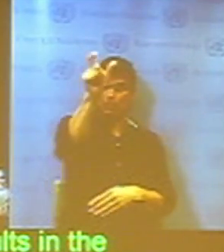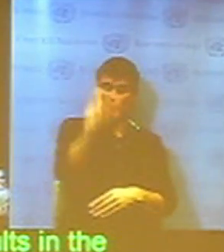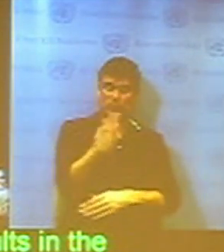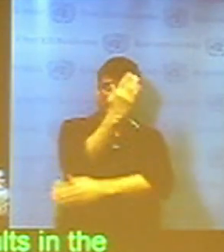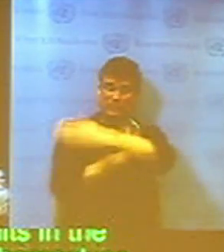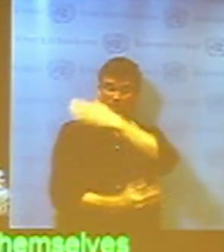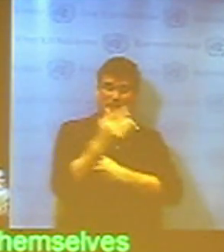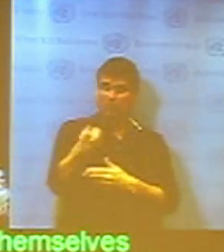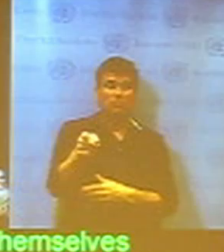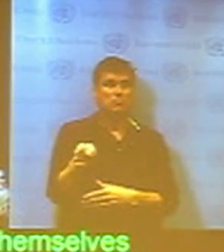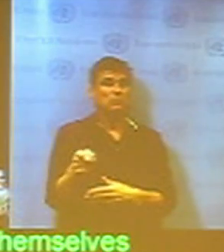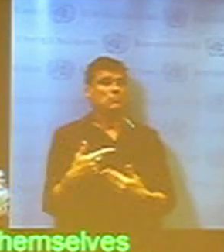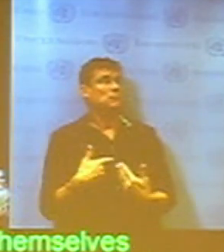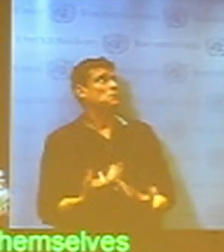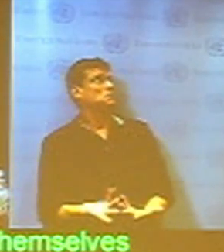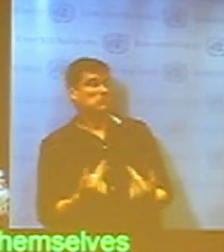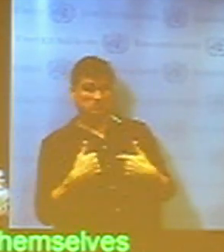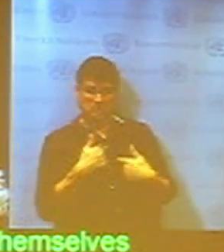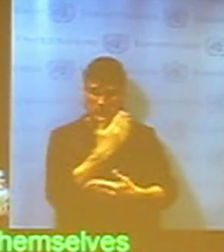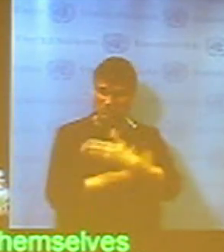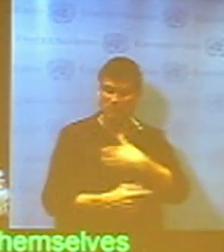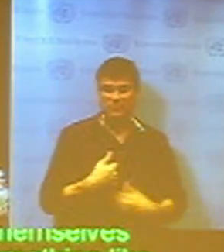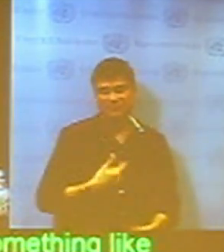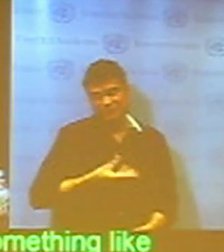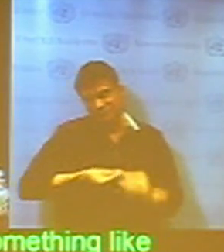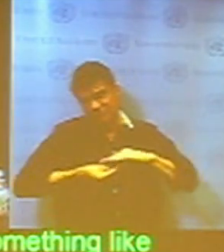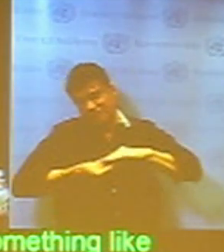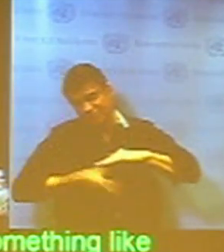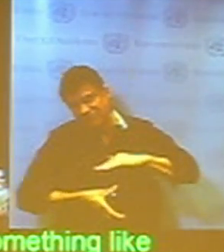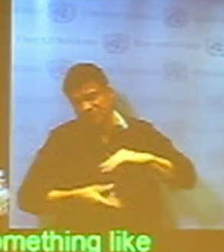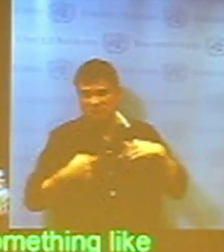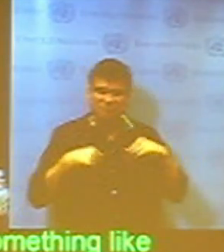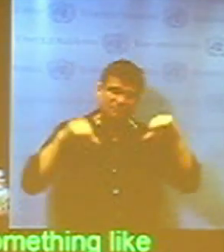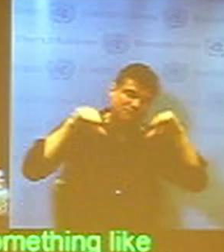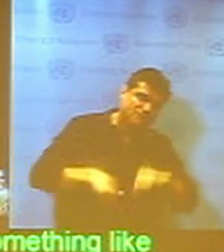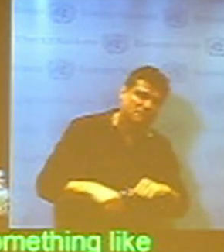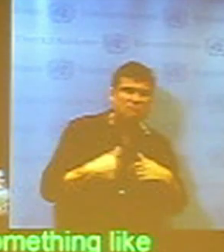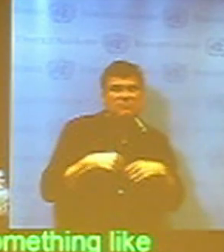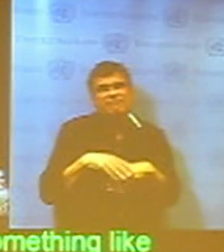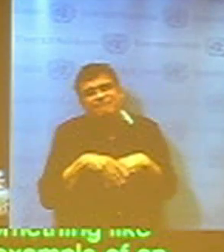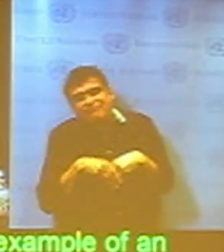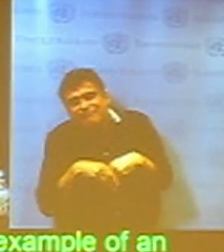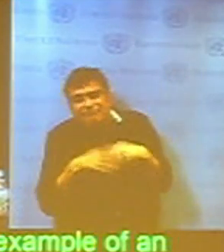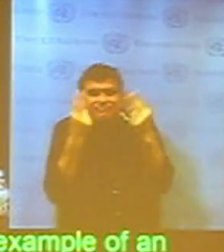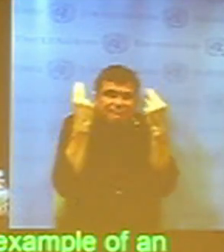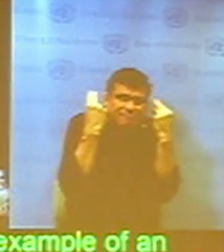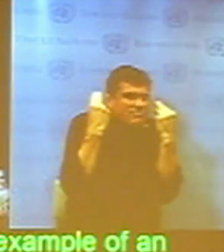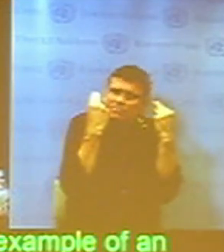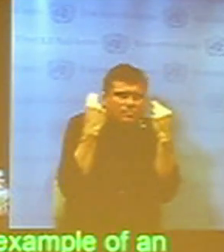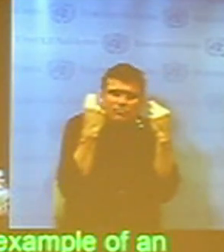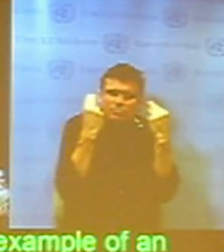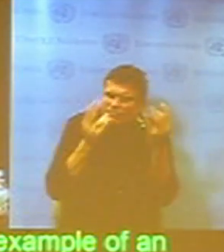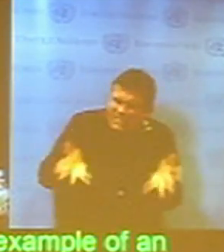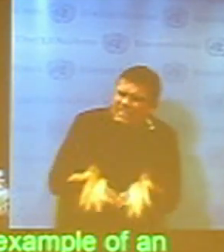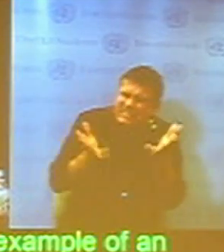going to give an example of an experience that I had directly when I worked with the ICRC in 2012 to